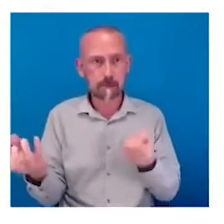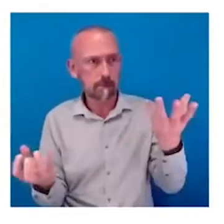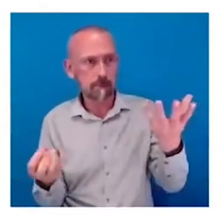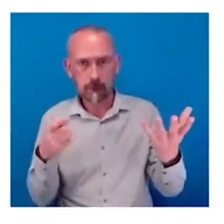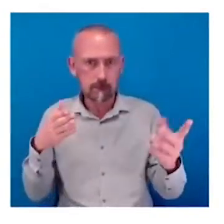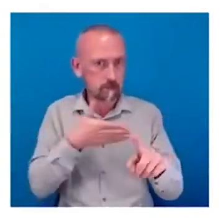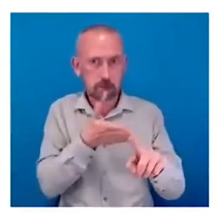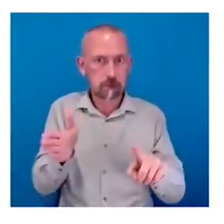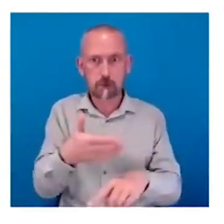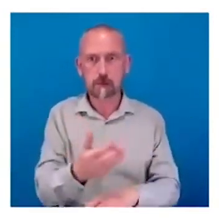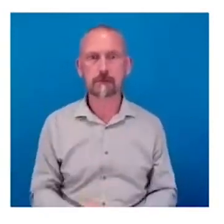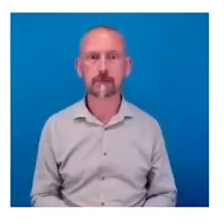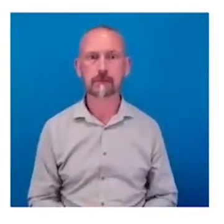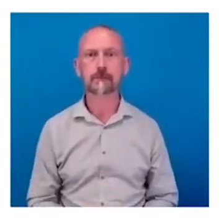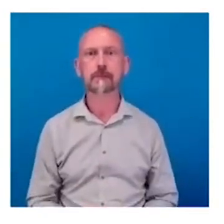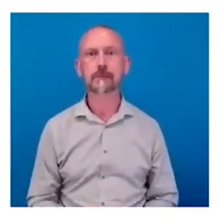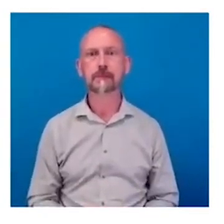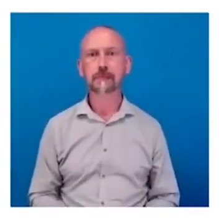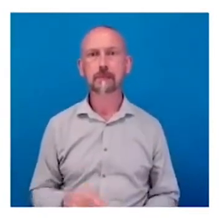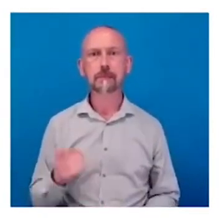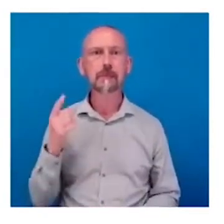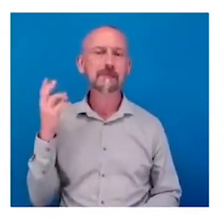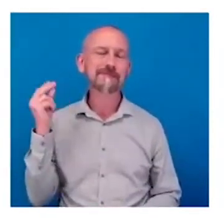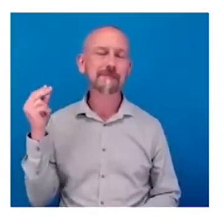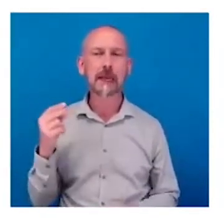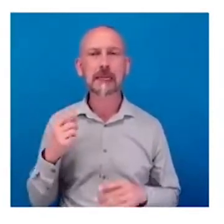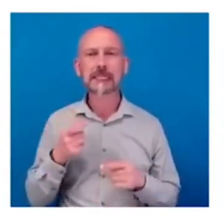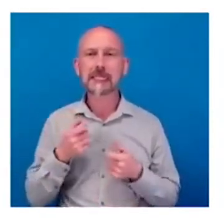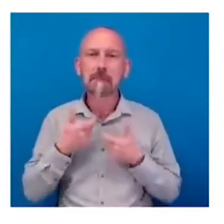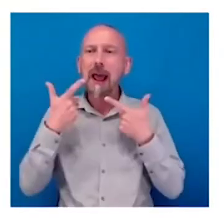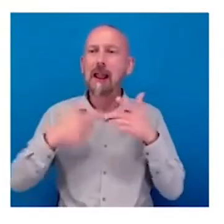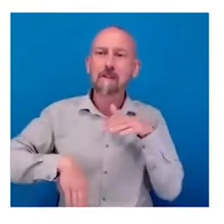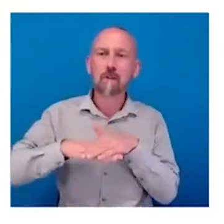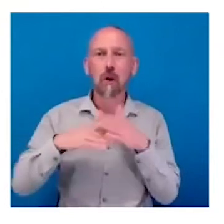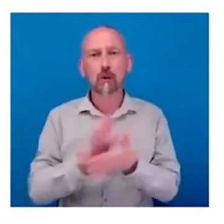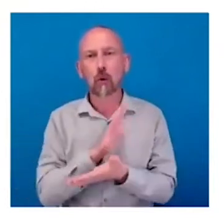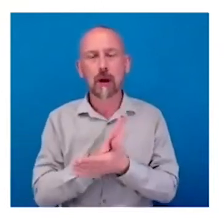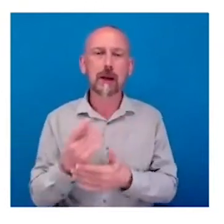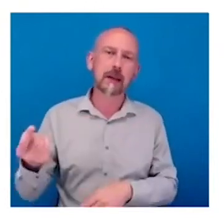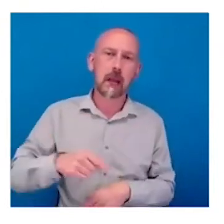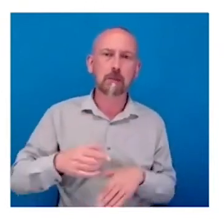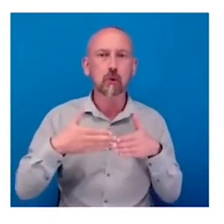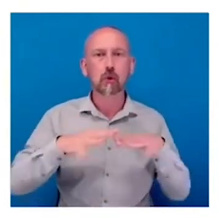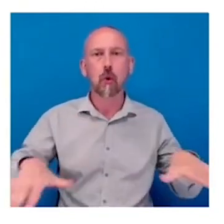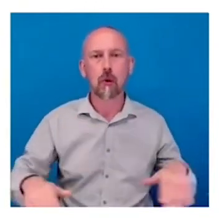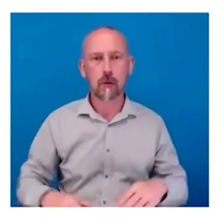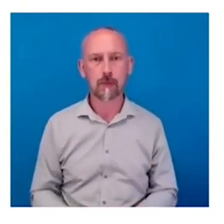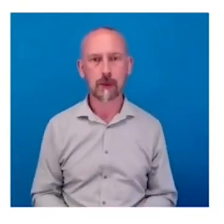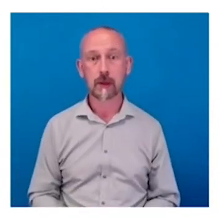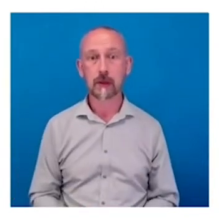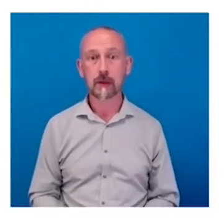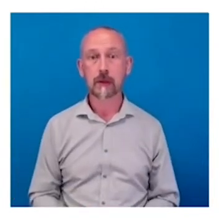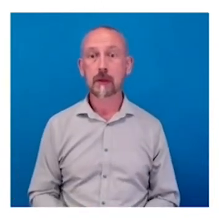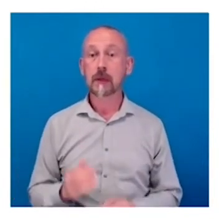and full of joy, coming back to shore. So much fun! Really appreciate the whole Soundscape